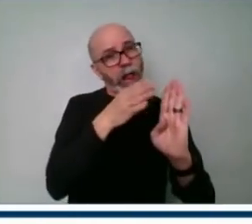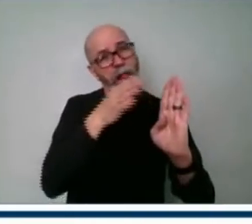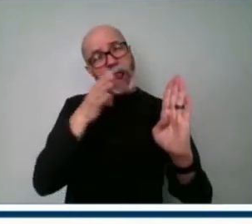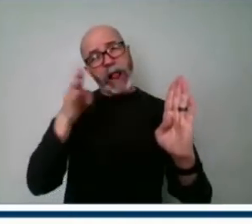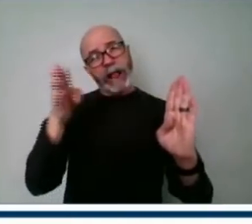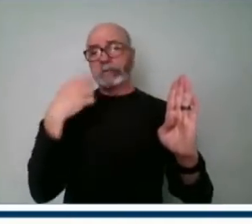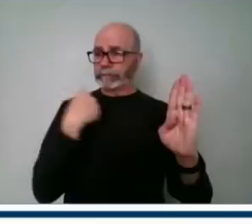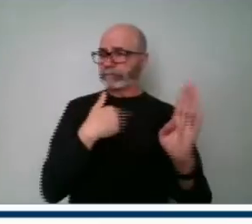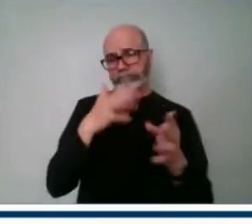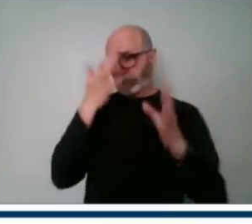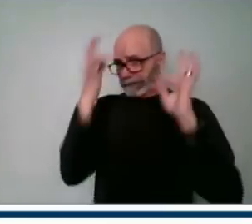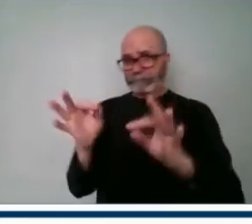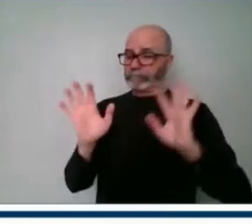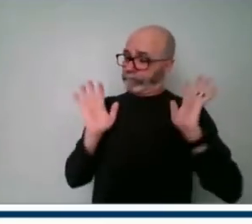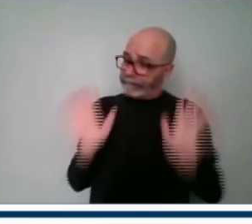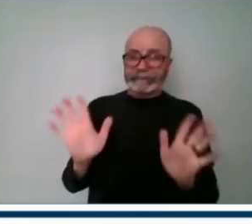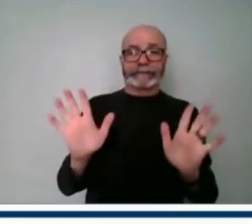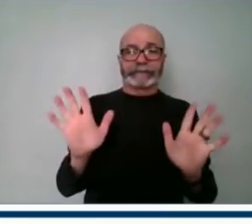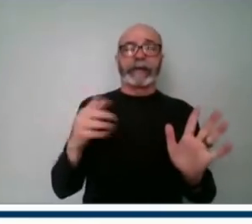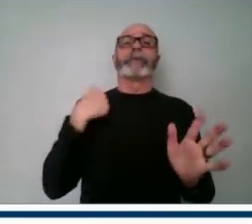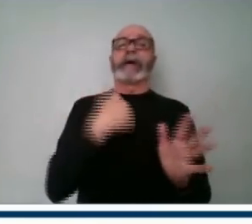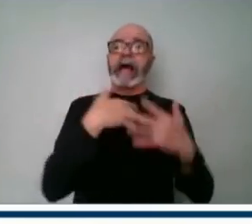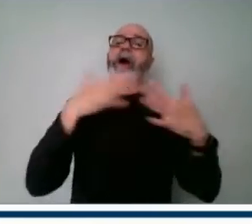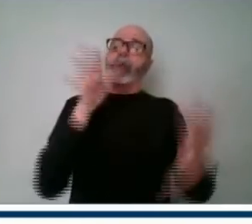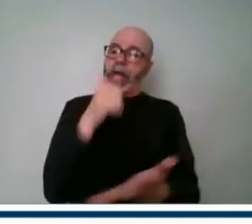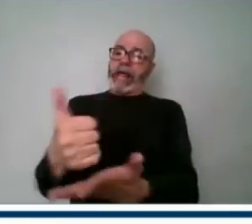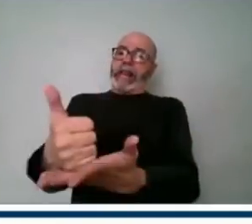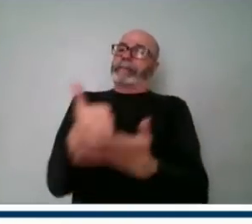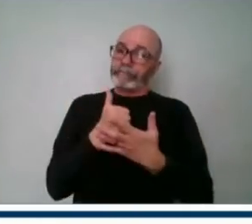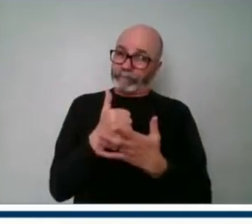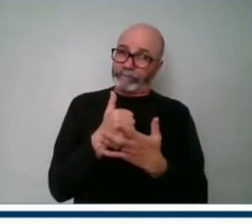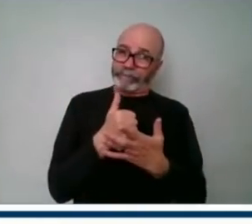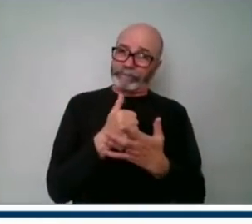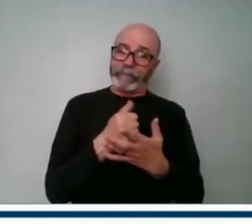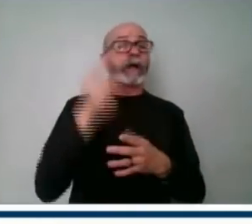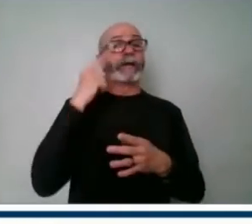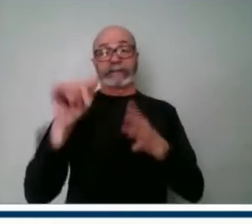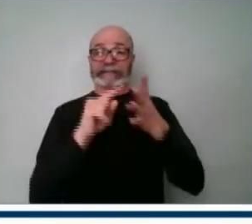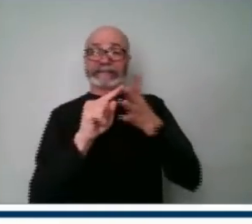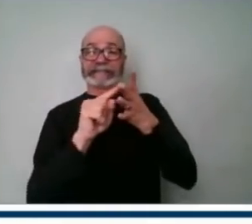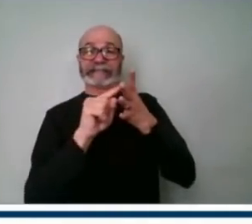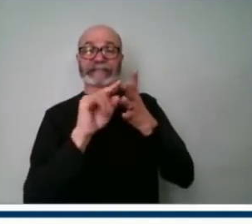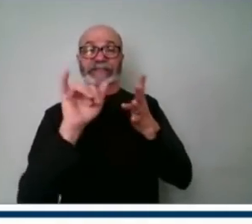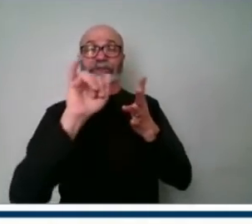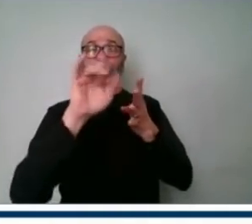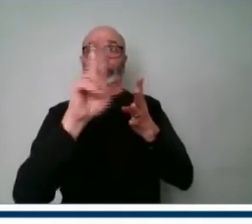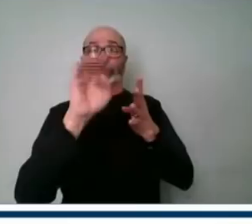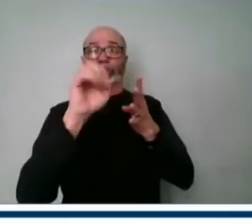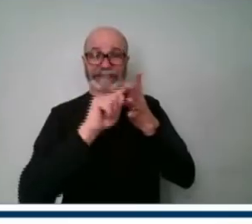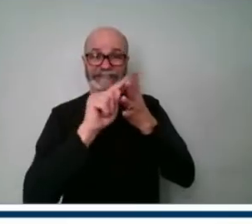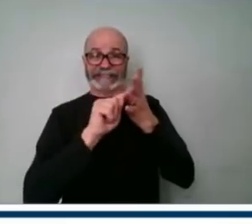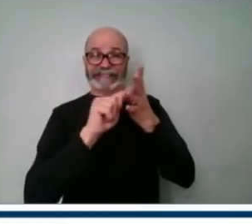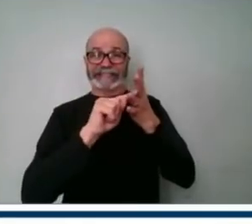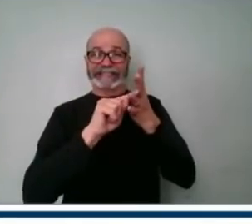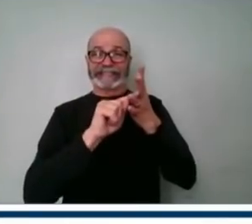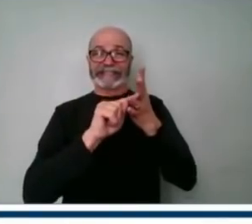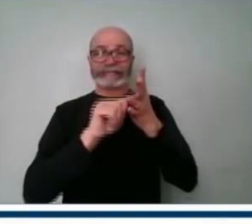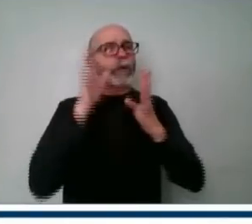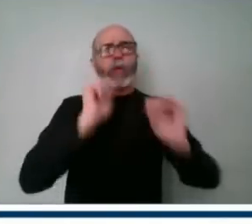us to middle of June for all Nova Scotians. It actually goes us by end of May for people at